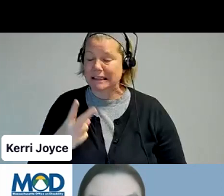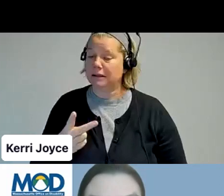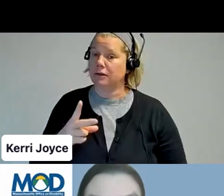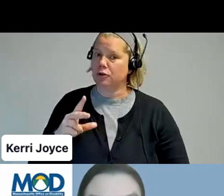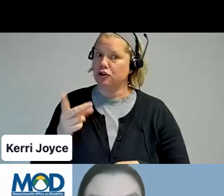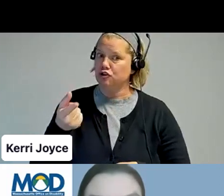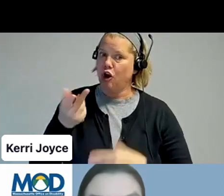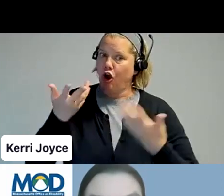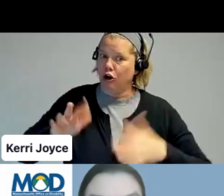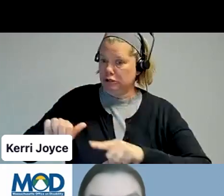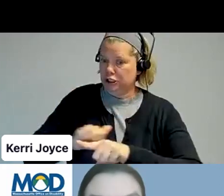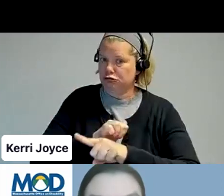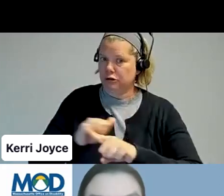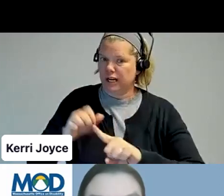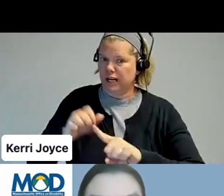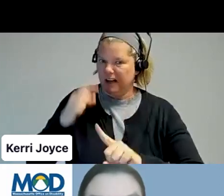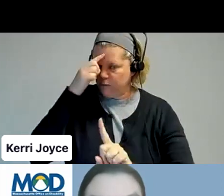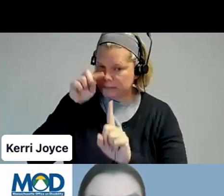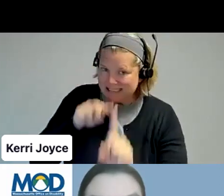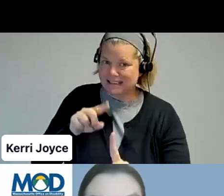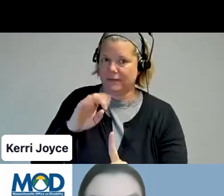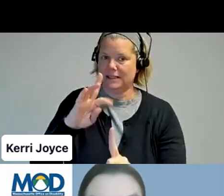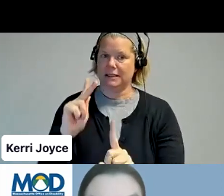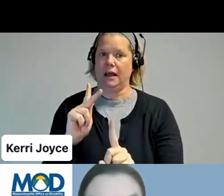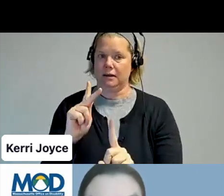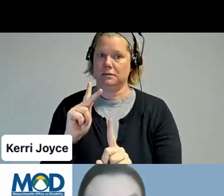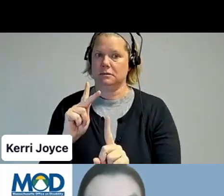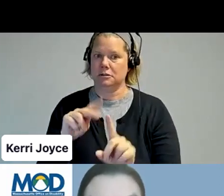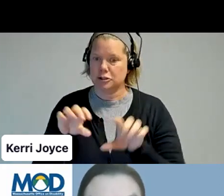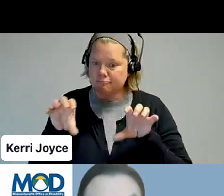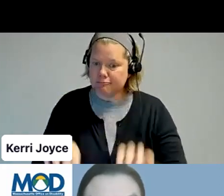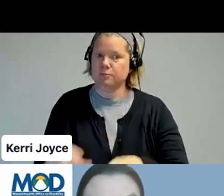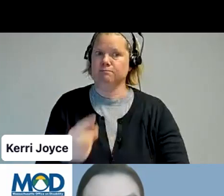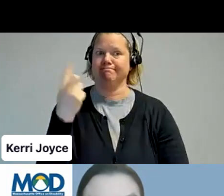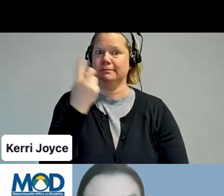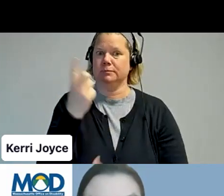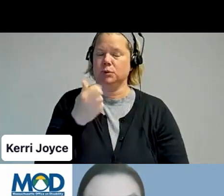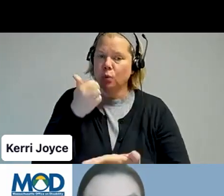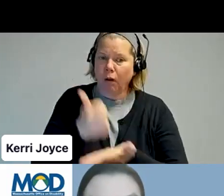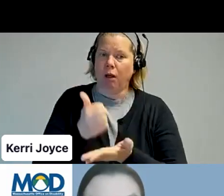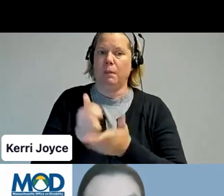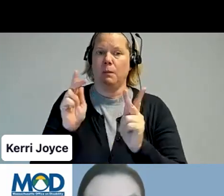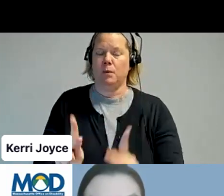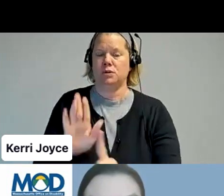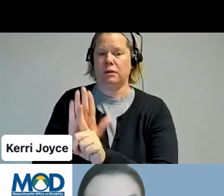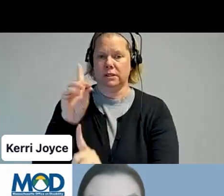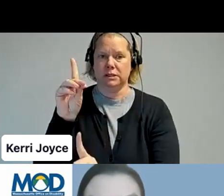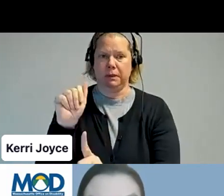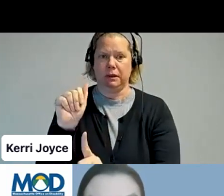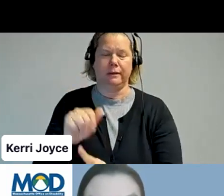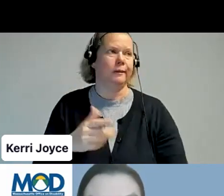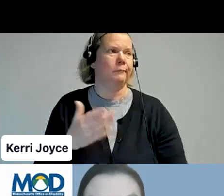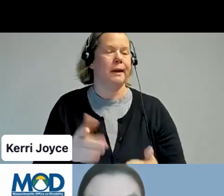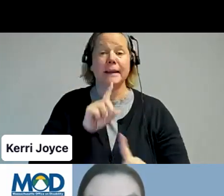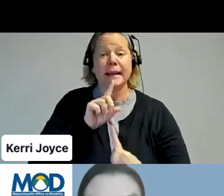dog has been trained to take specific actions in response to a command or a signal that